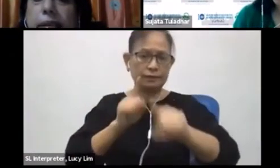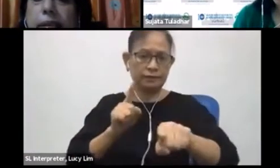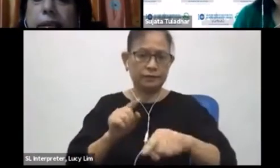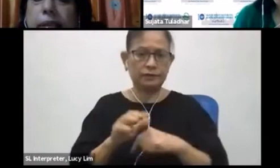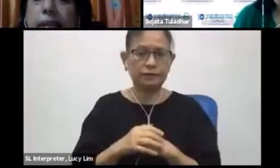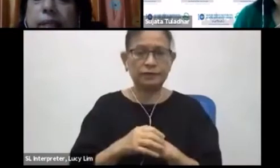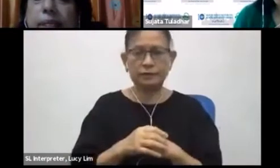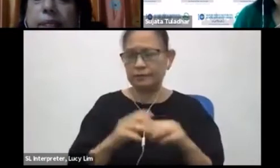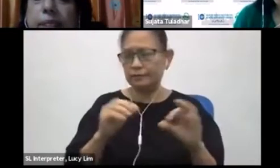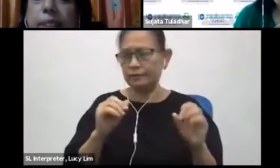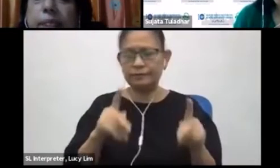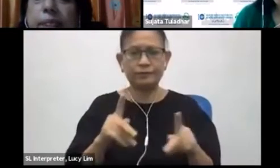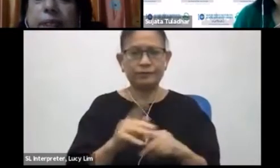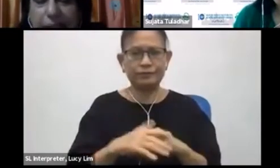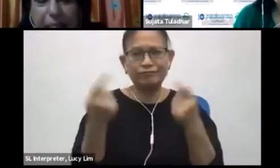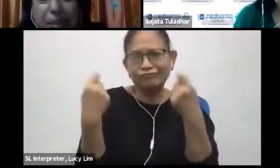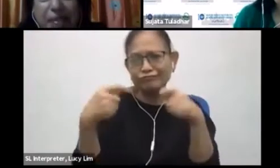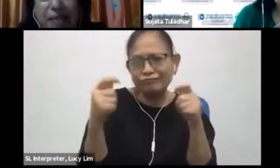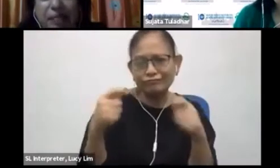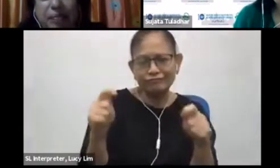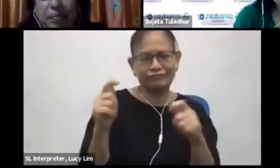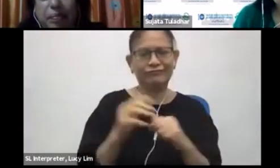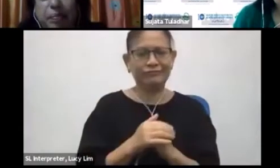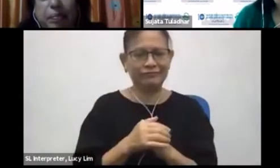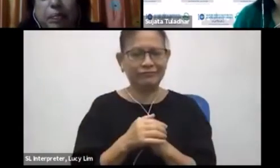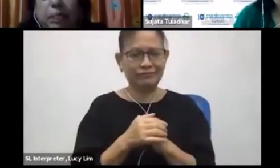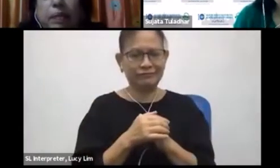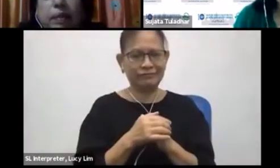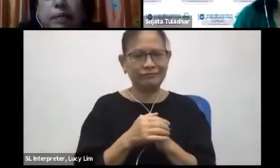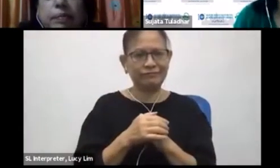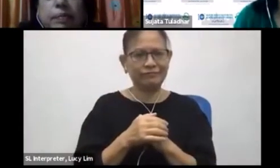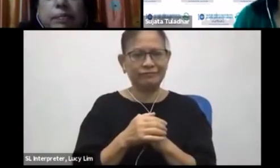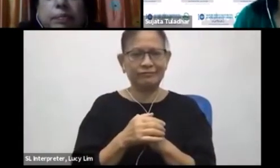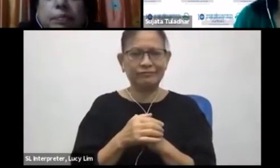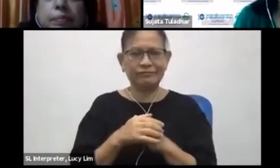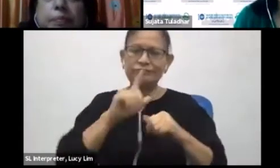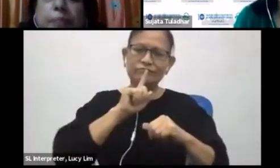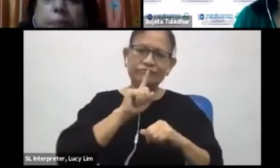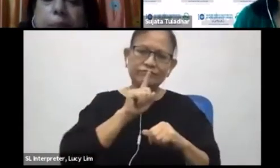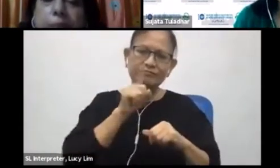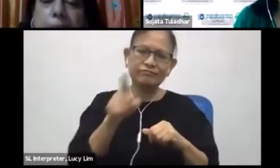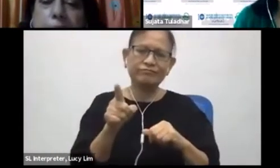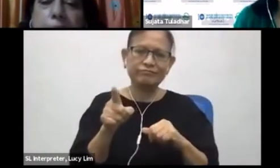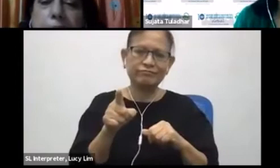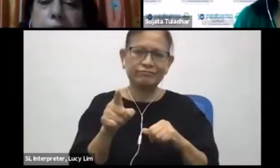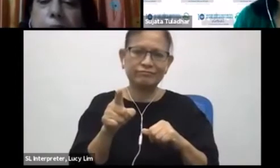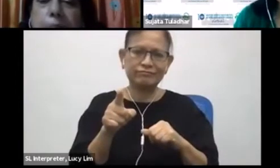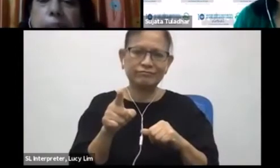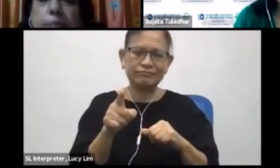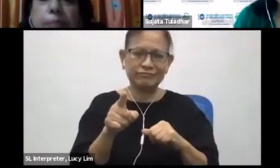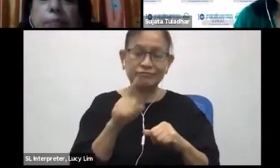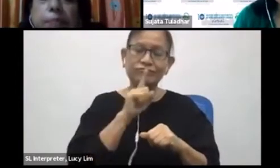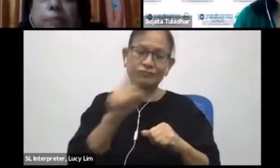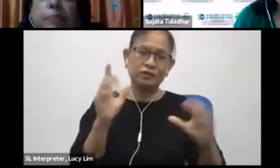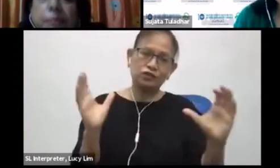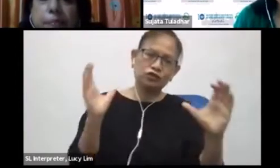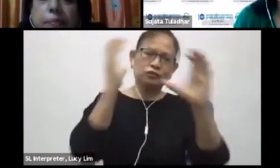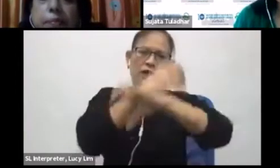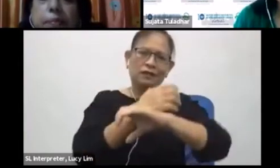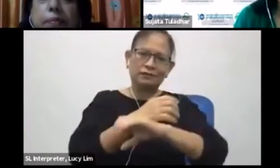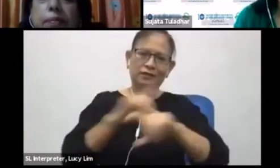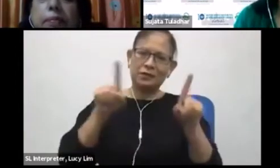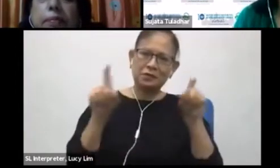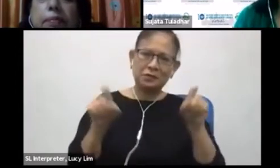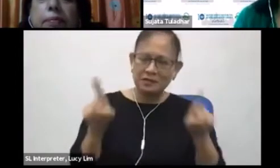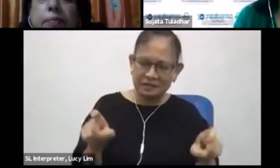Okay, let me try. Yes, please. So it's really a challenging question